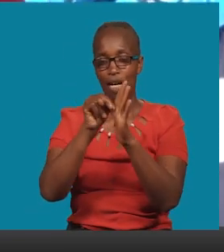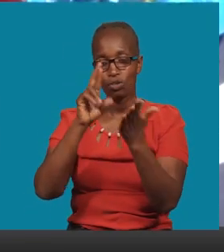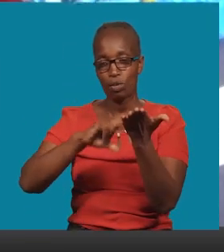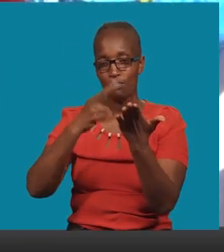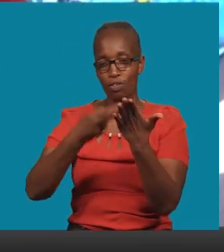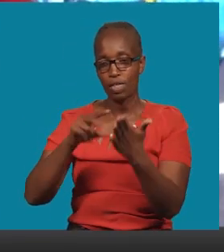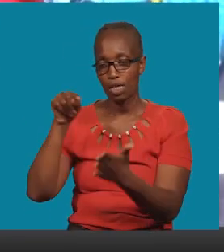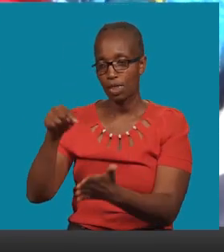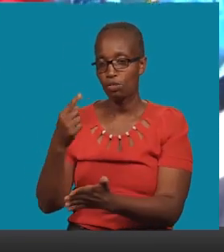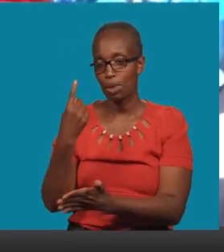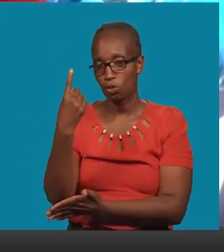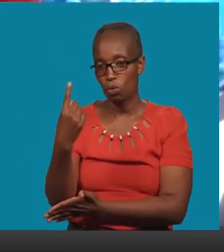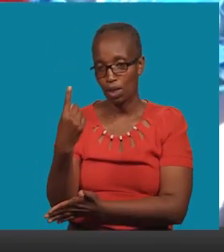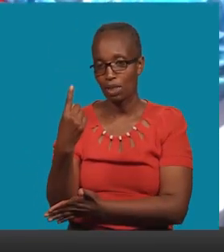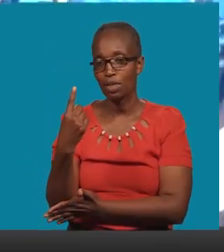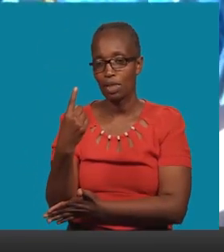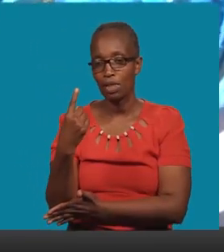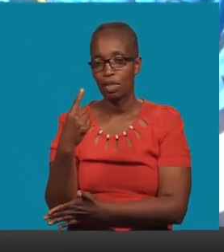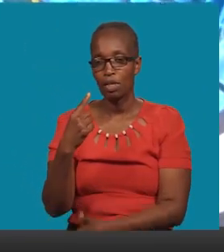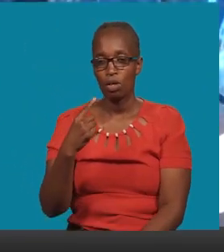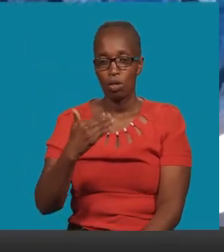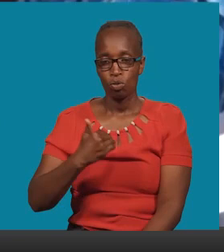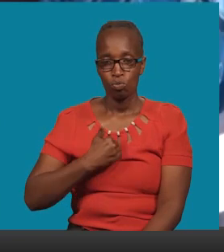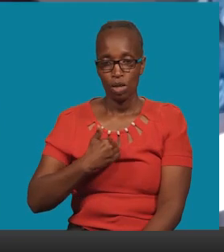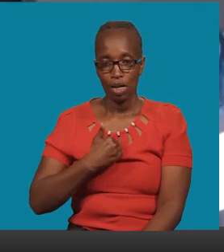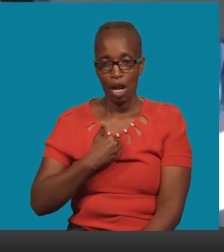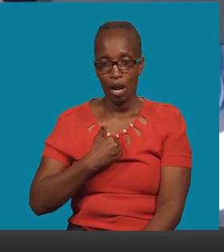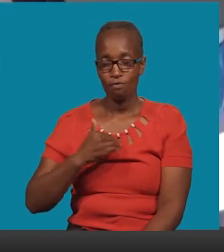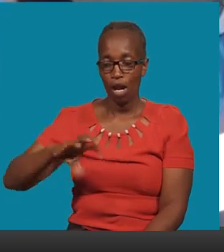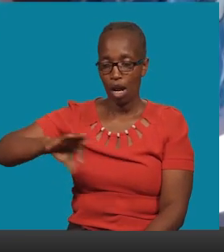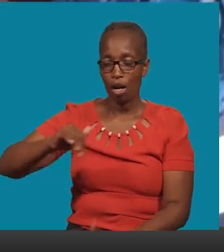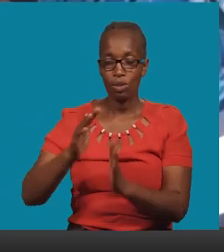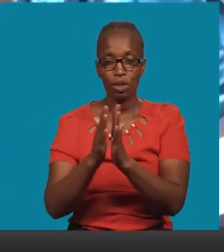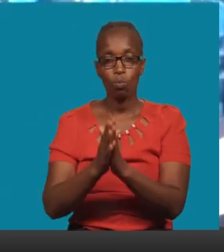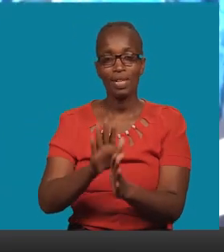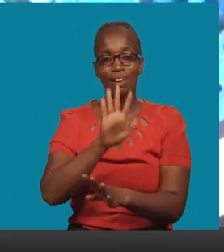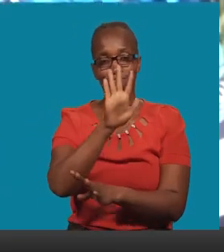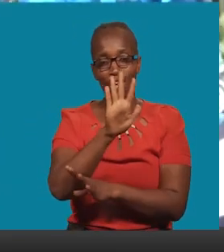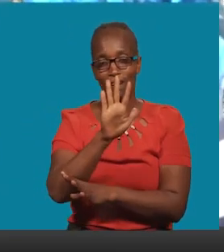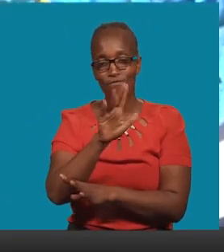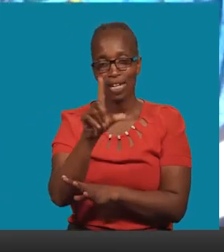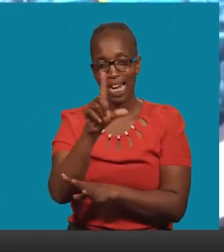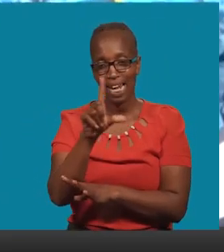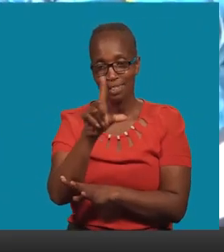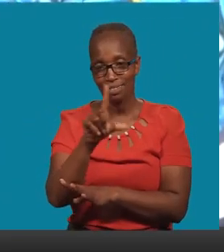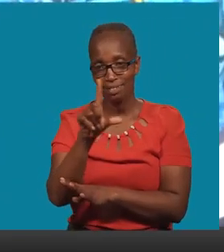several natural resources, this one being one of them. We are a county that has 5